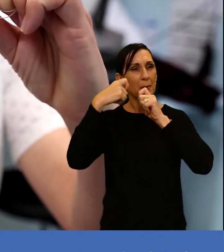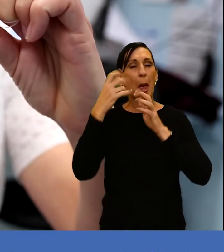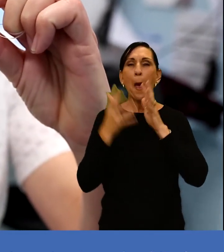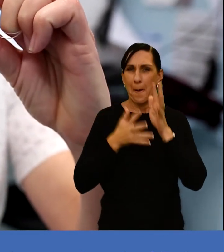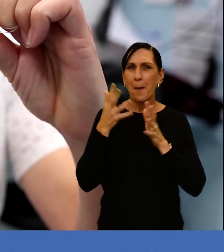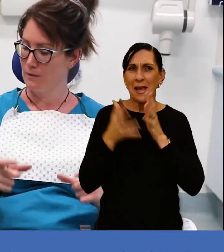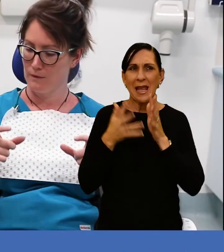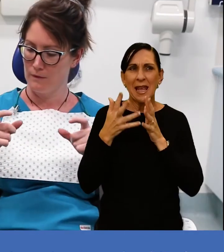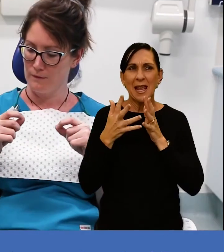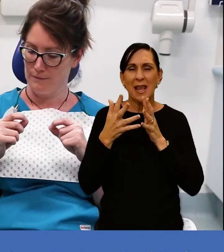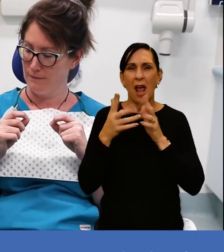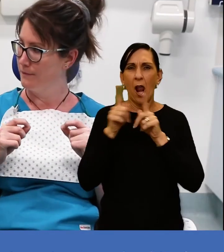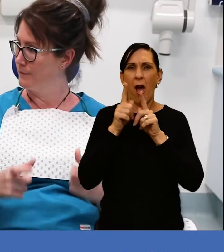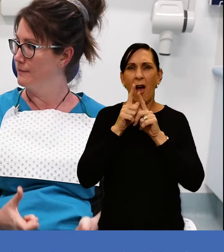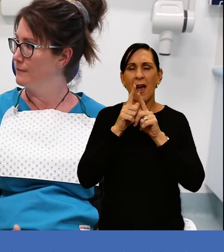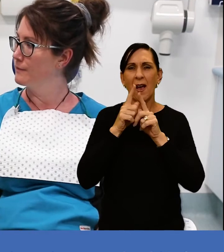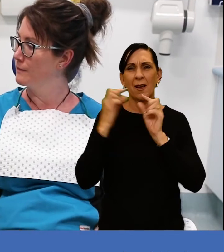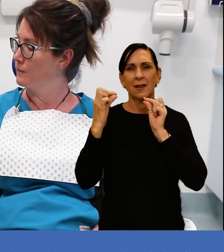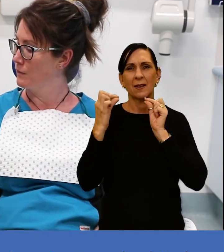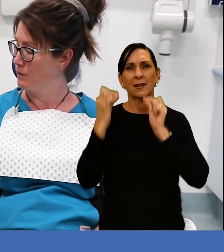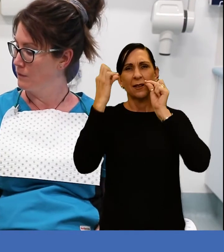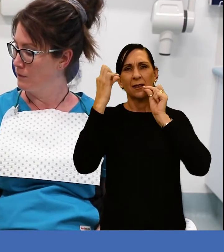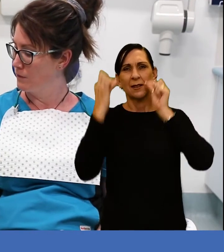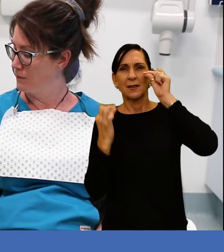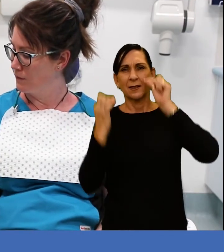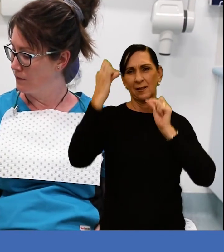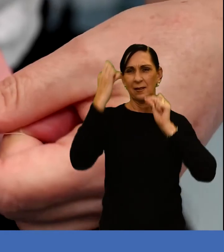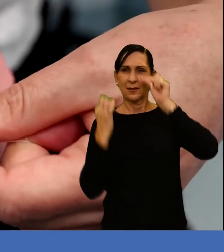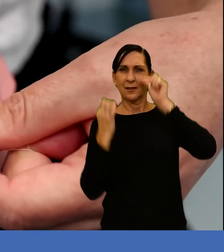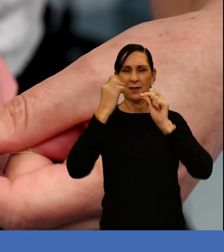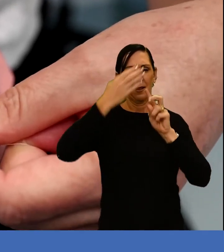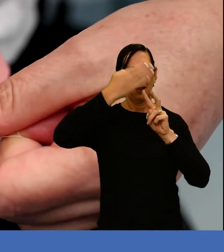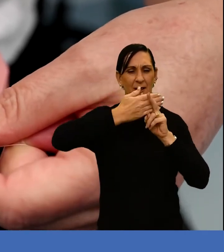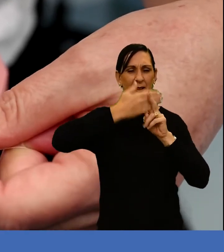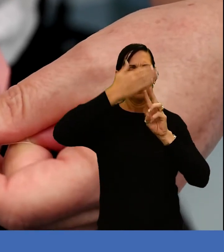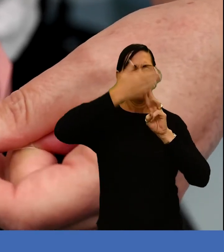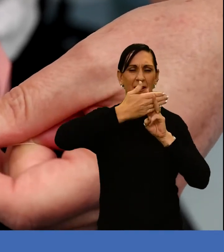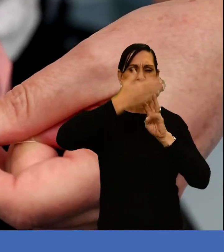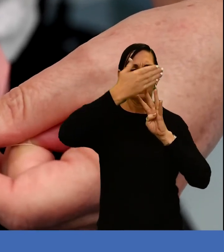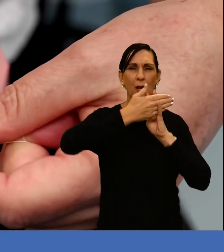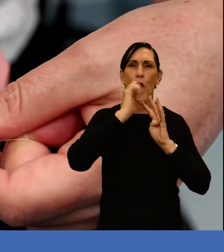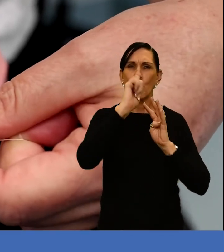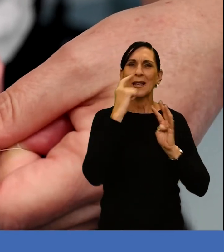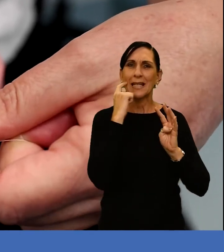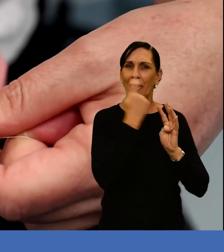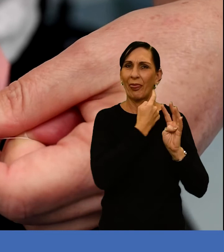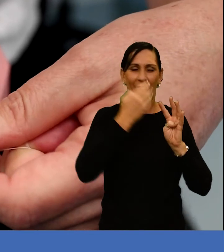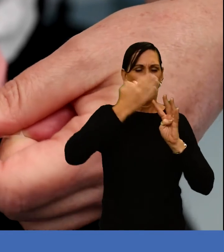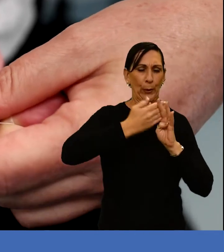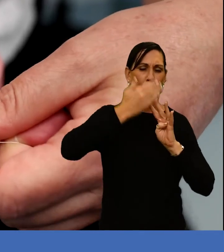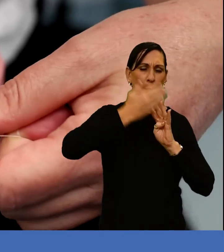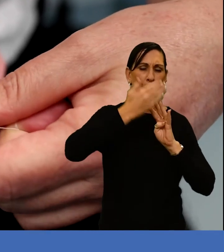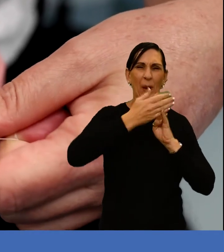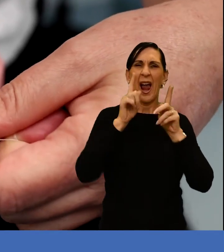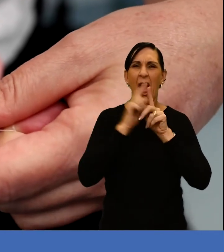it like this, yep, and then you seesaw the floss down each side of